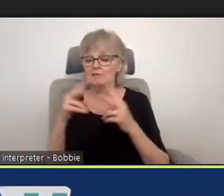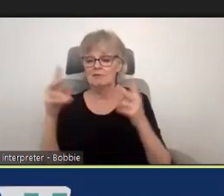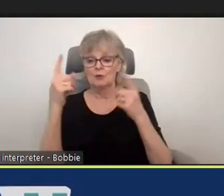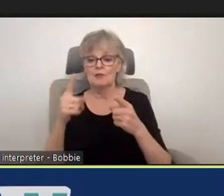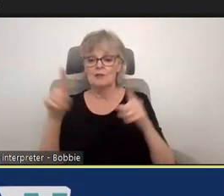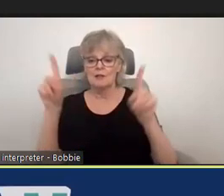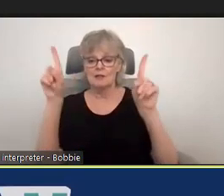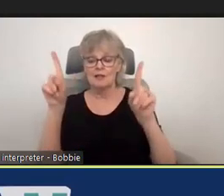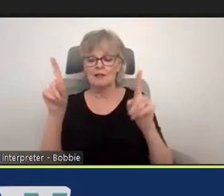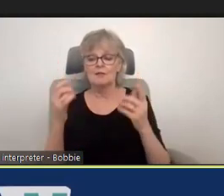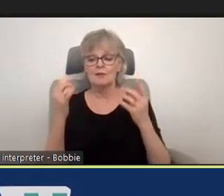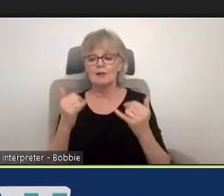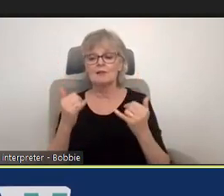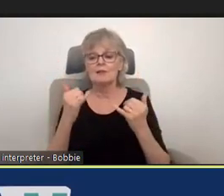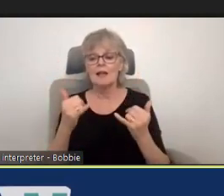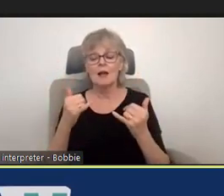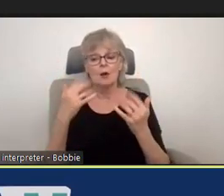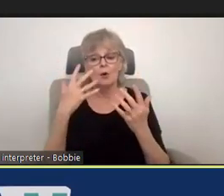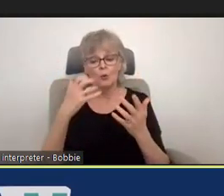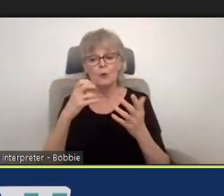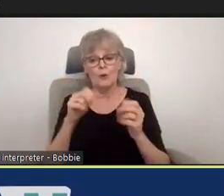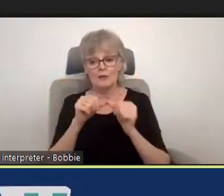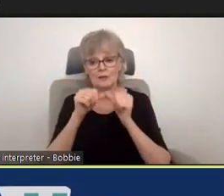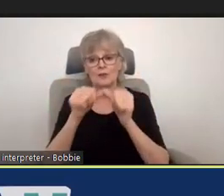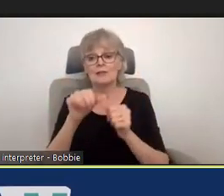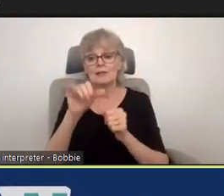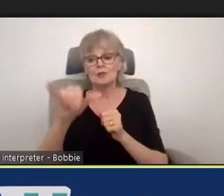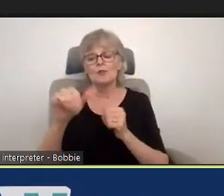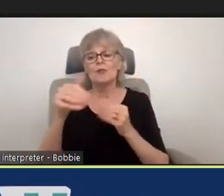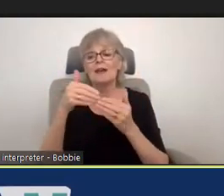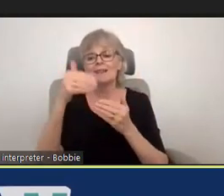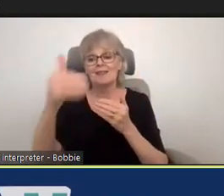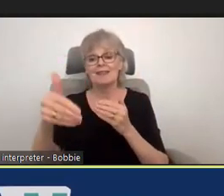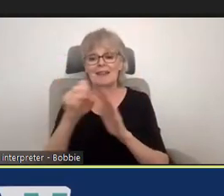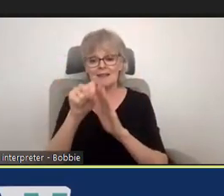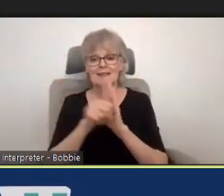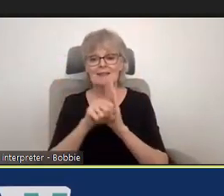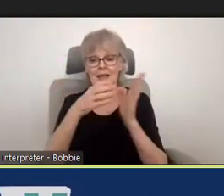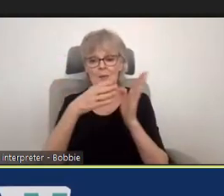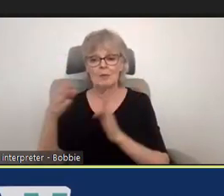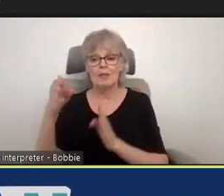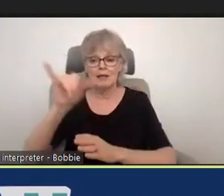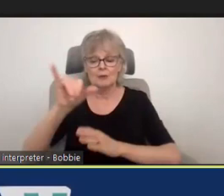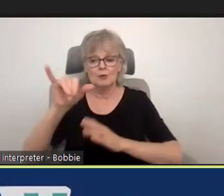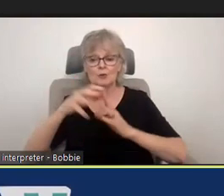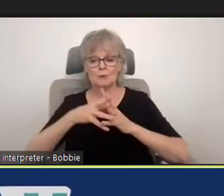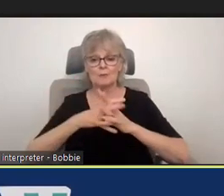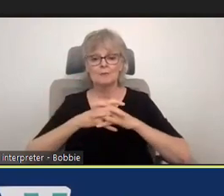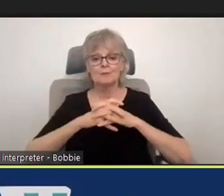are looking at carrying that on in our next state plan as well.